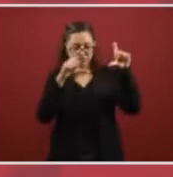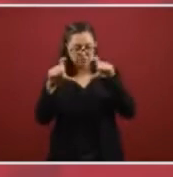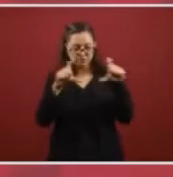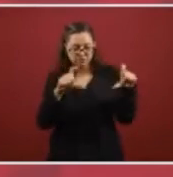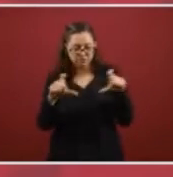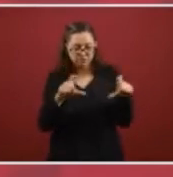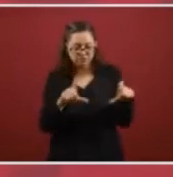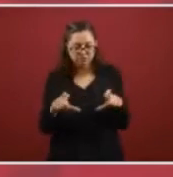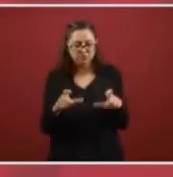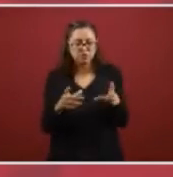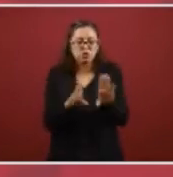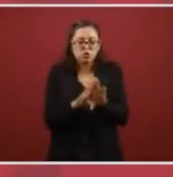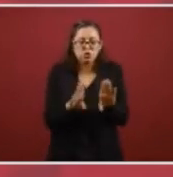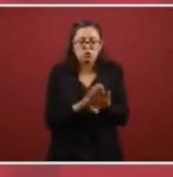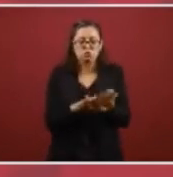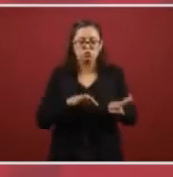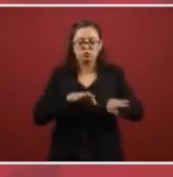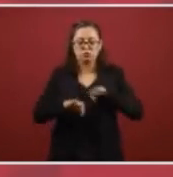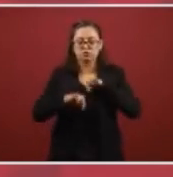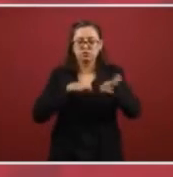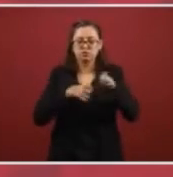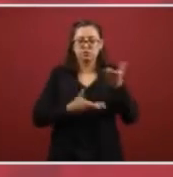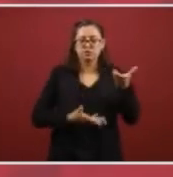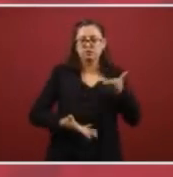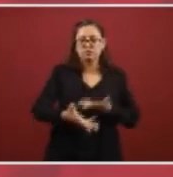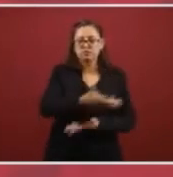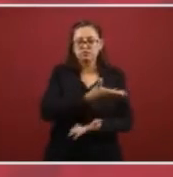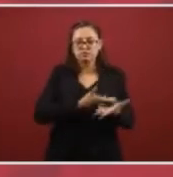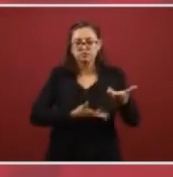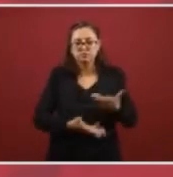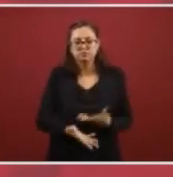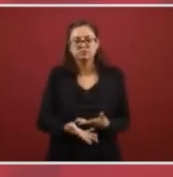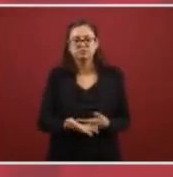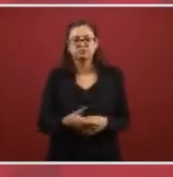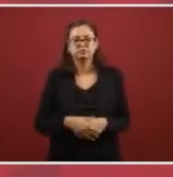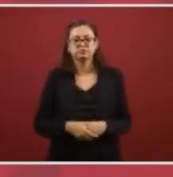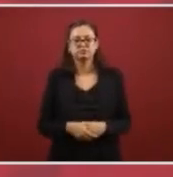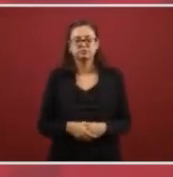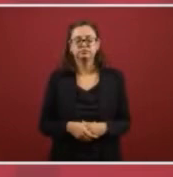of the conditions of the contracts